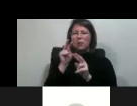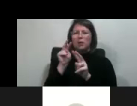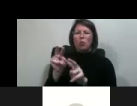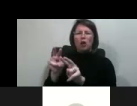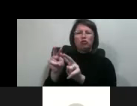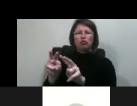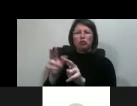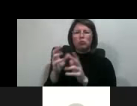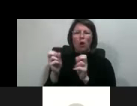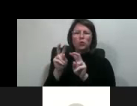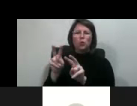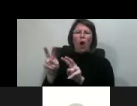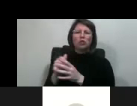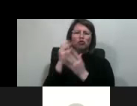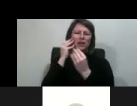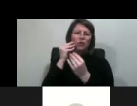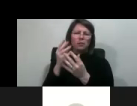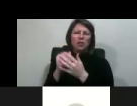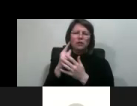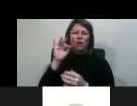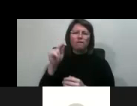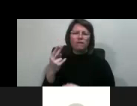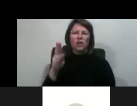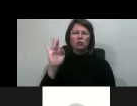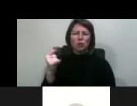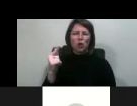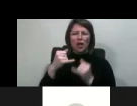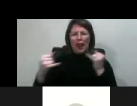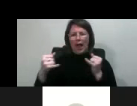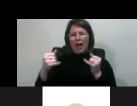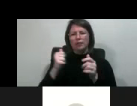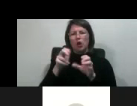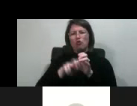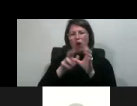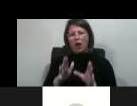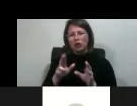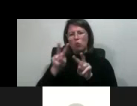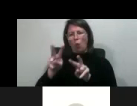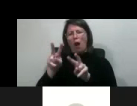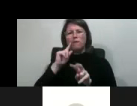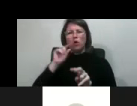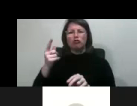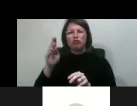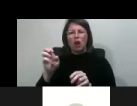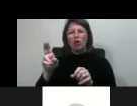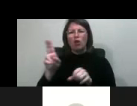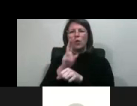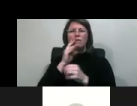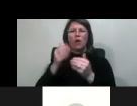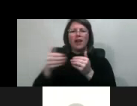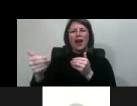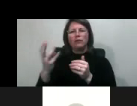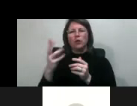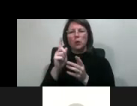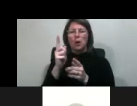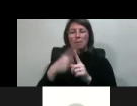to monitor the information if they are Fitchburg line riders, and they'll be utilizing the shuttle for the next 2 months. And with that, I will turn